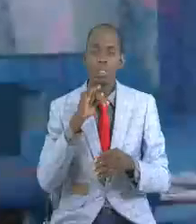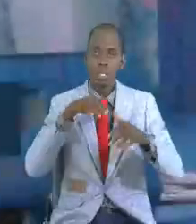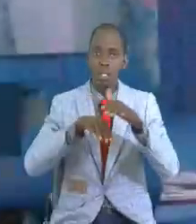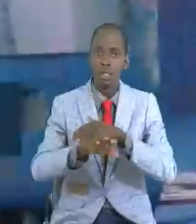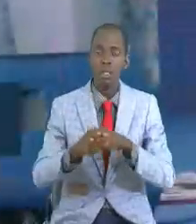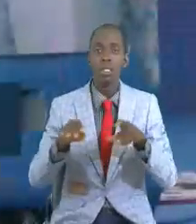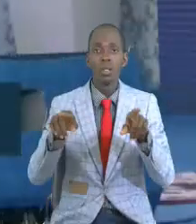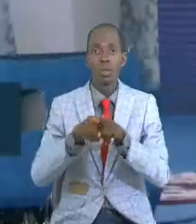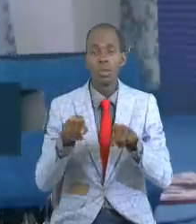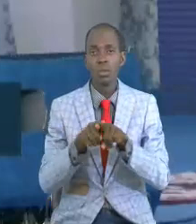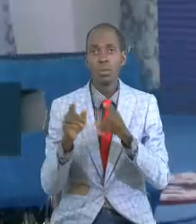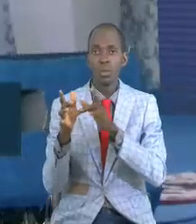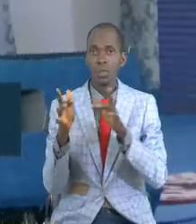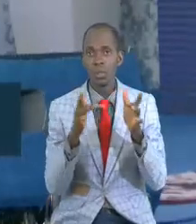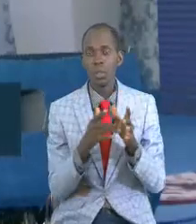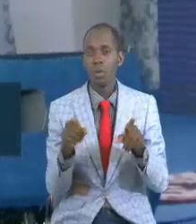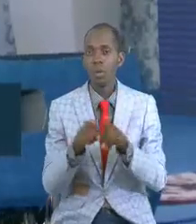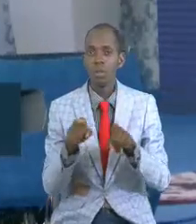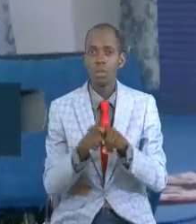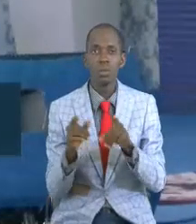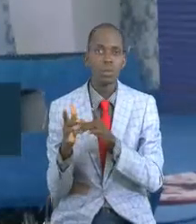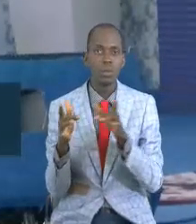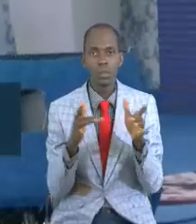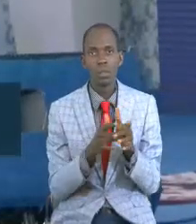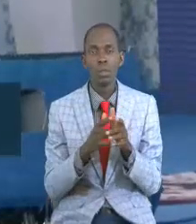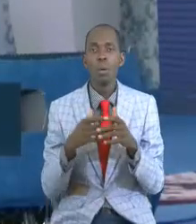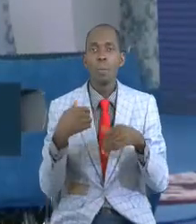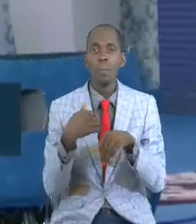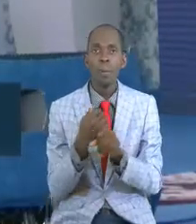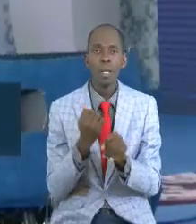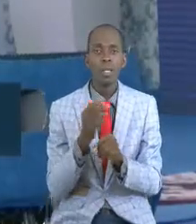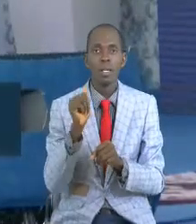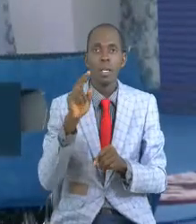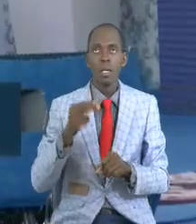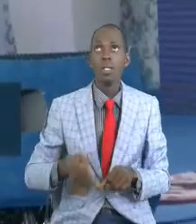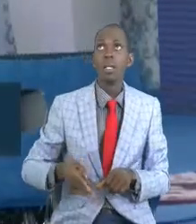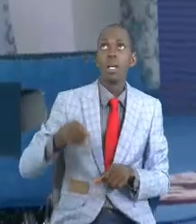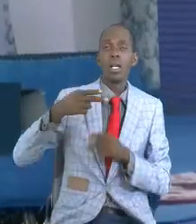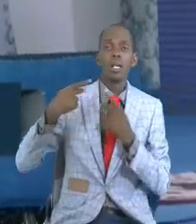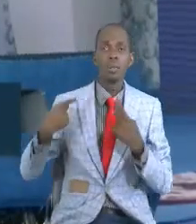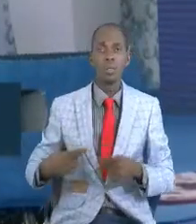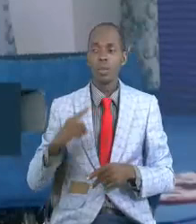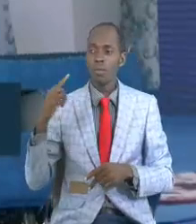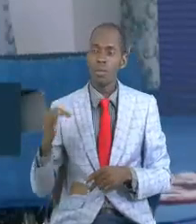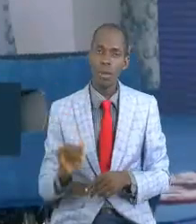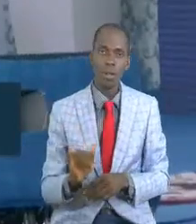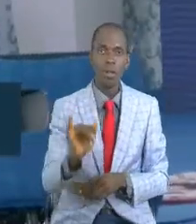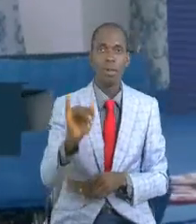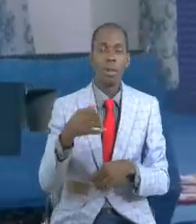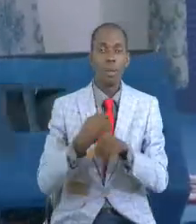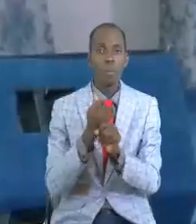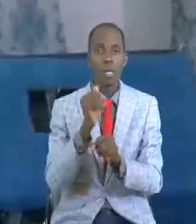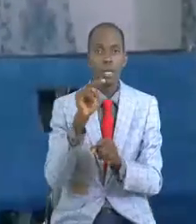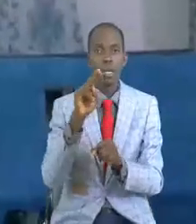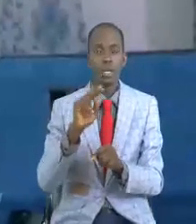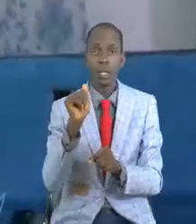even Jesus, even Jesus, made an high priest forever. Made an high